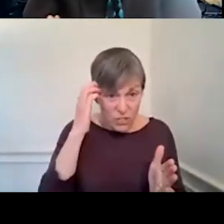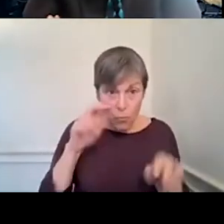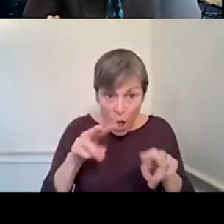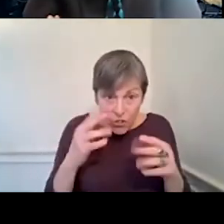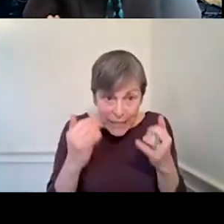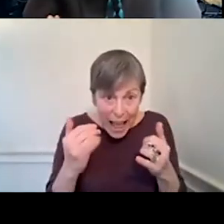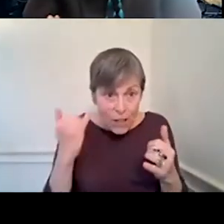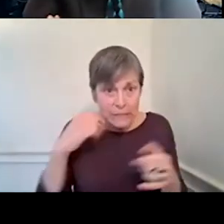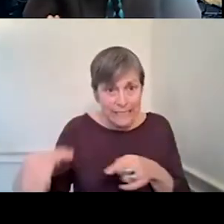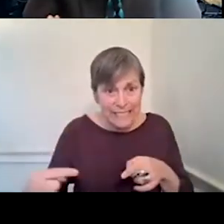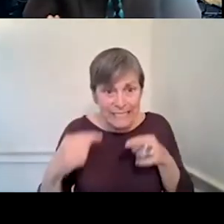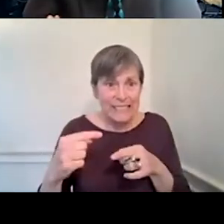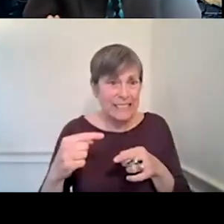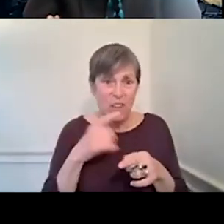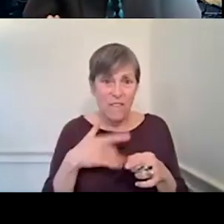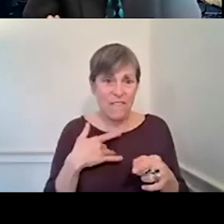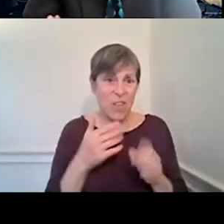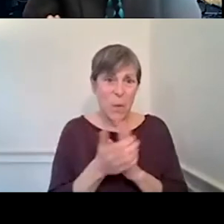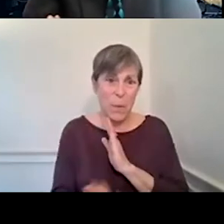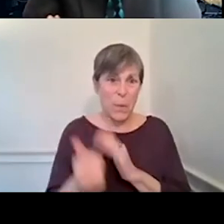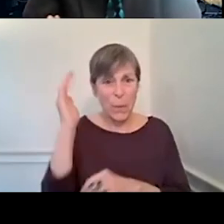with speaking publicly.